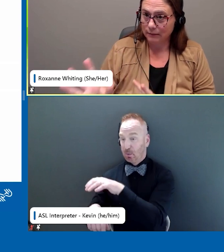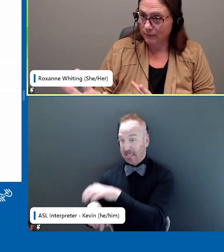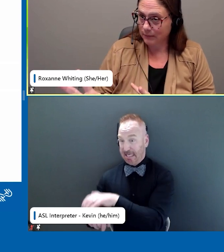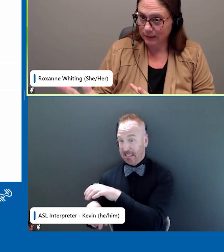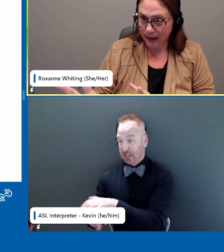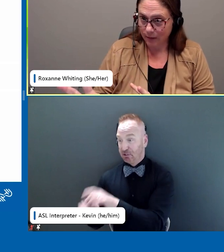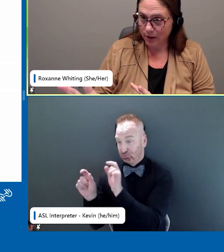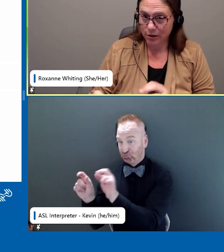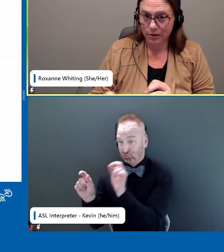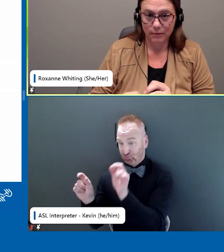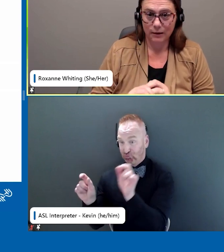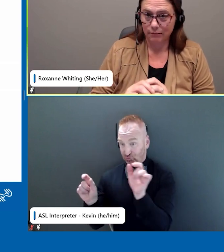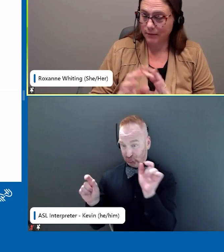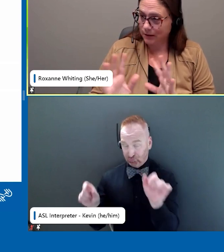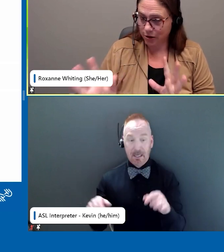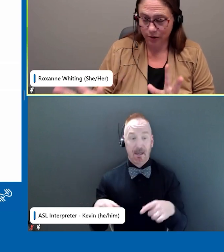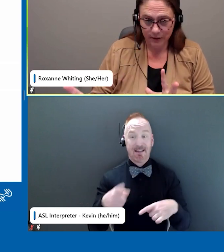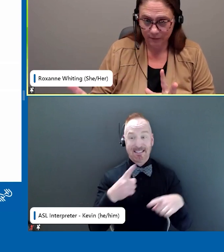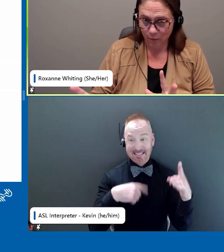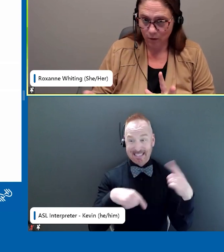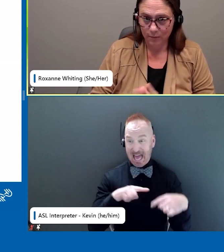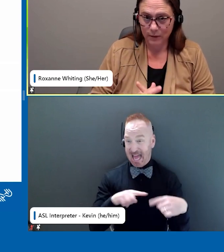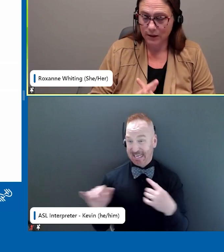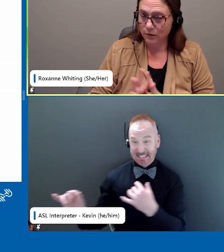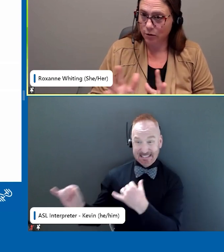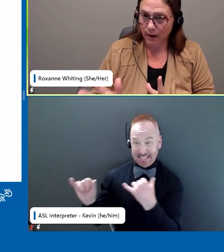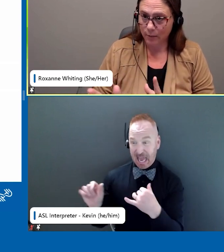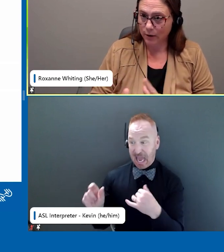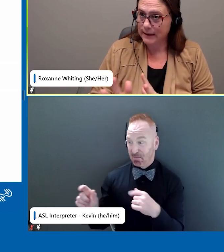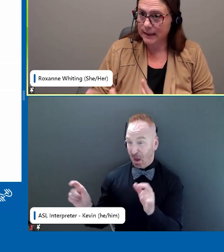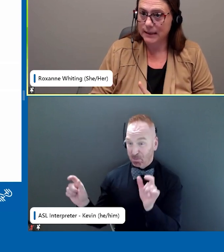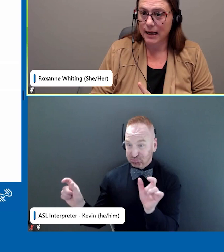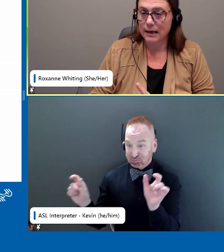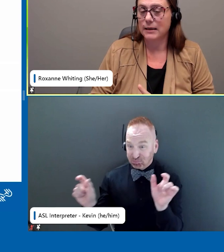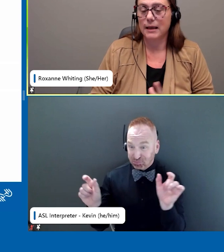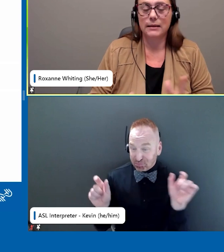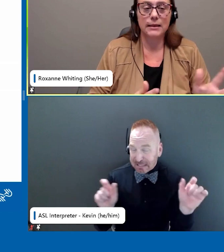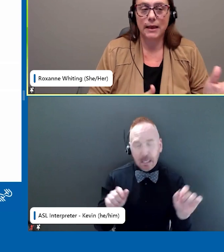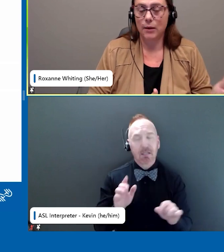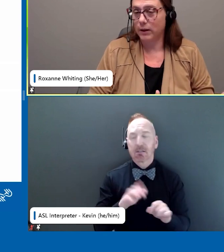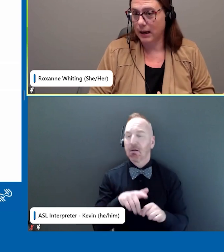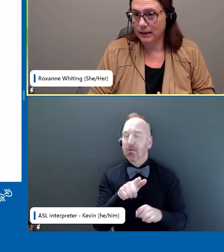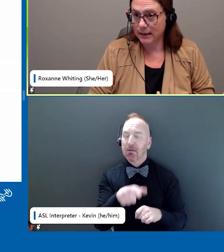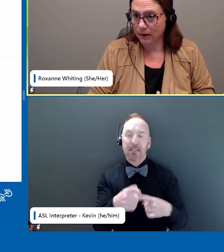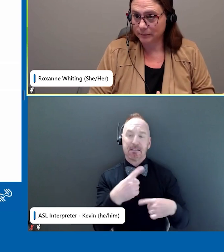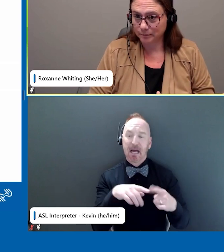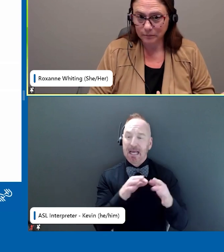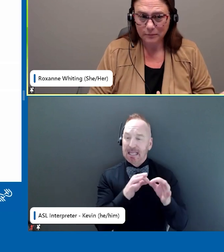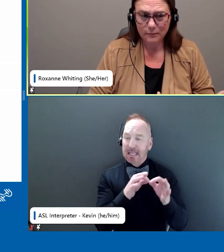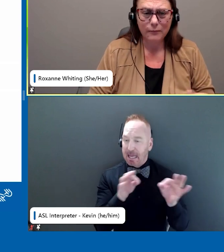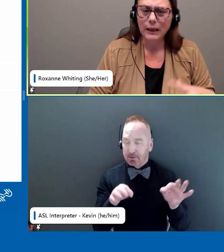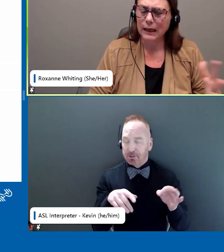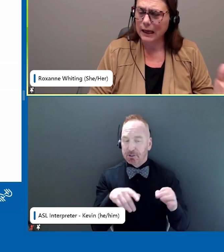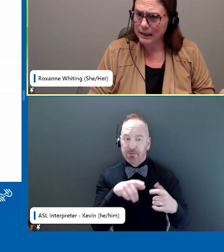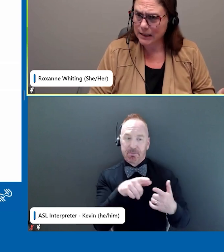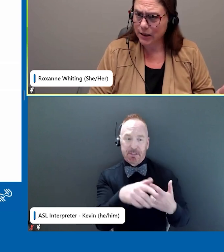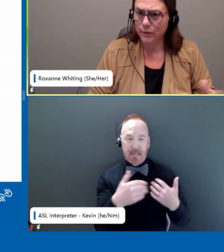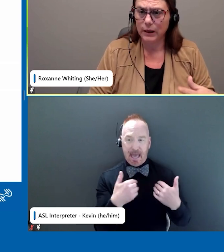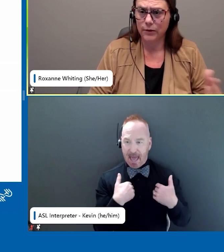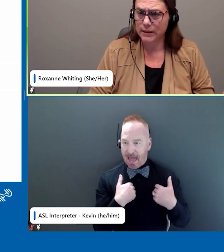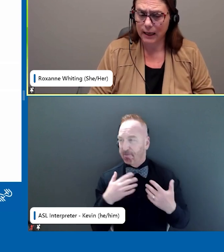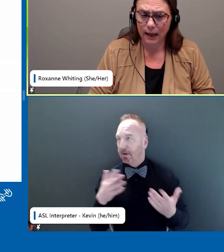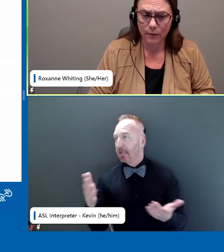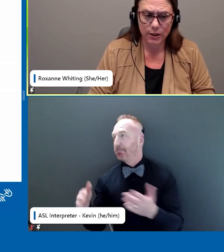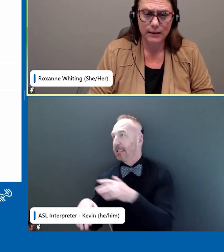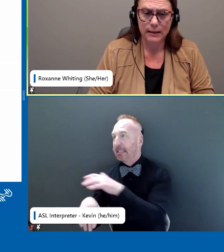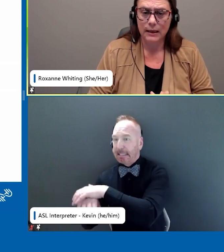own language in its truest form, its own grammar and syntax, and that's the same with ASL and LSQ